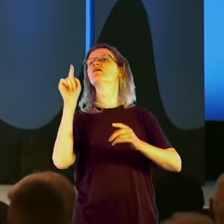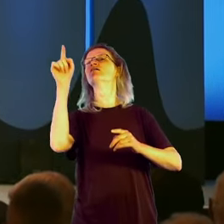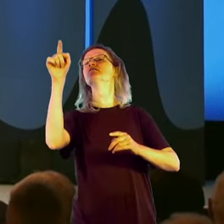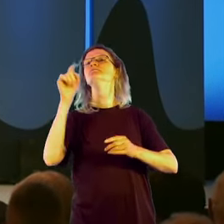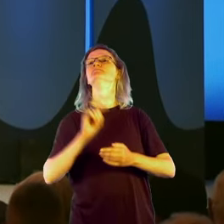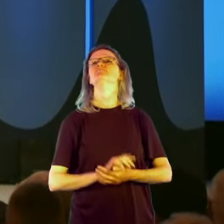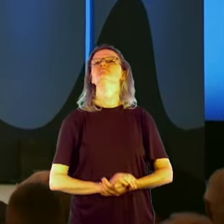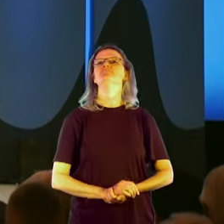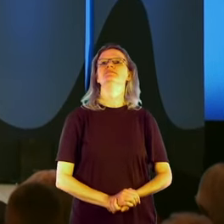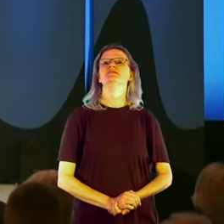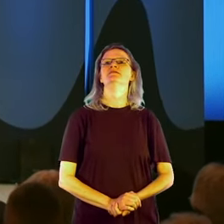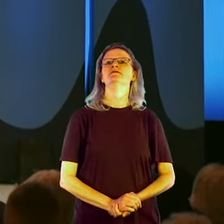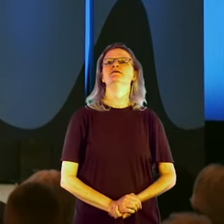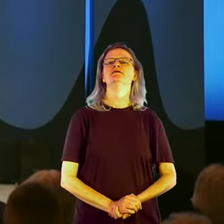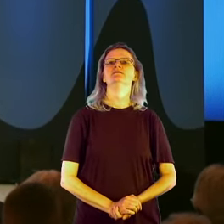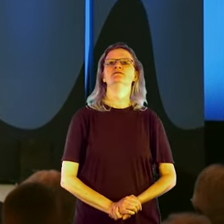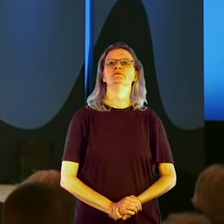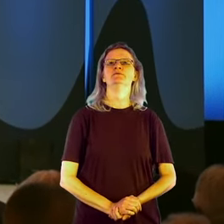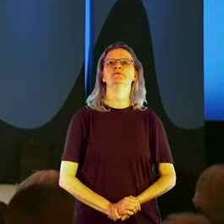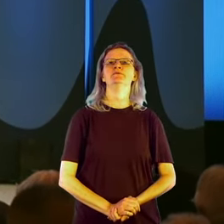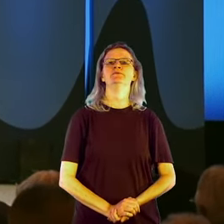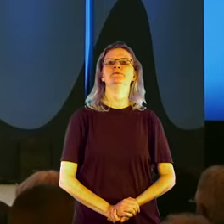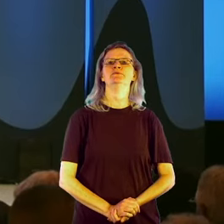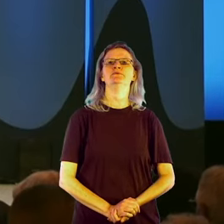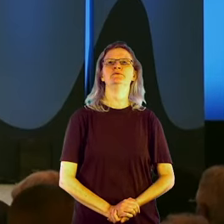we? Oh, yep.